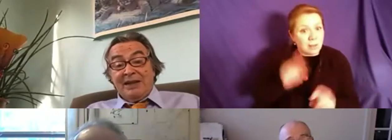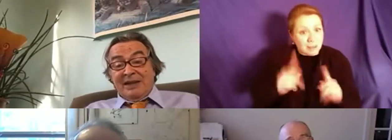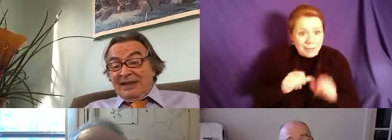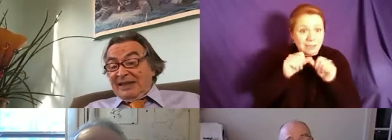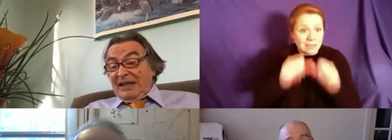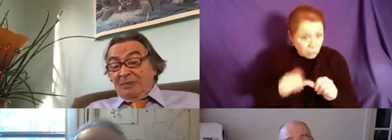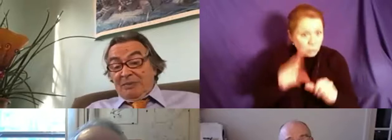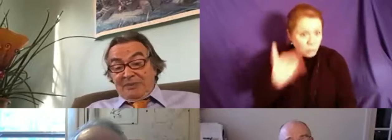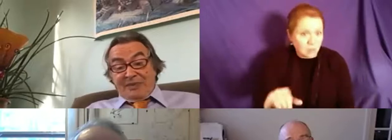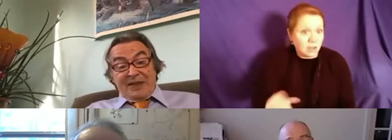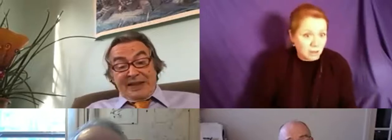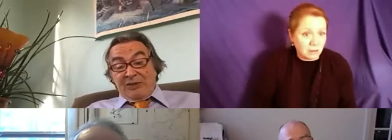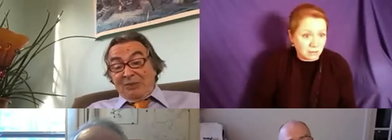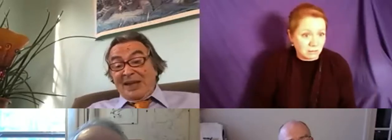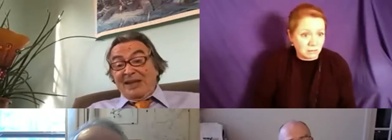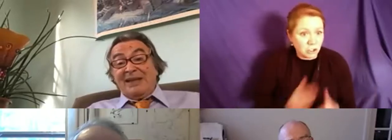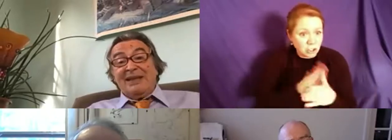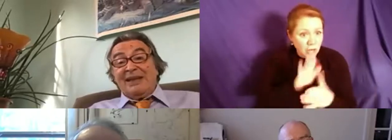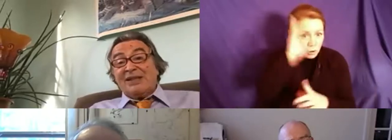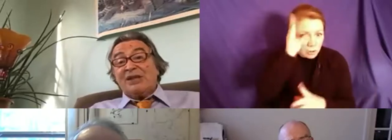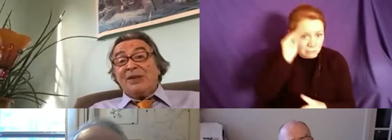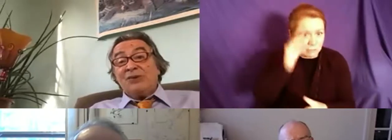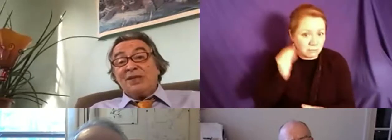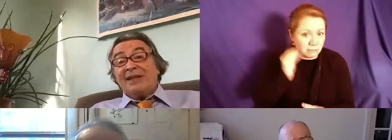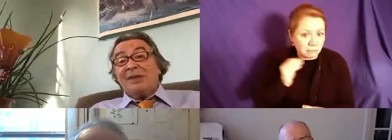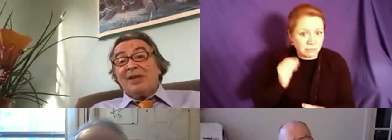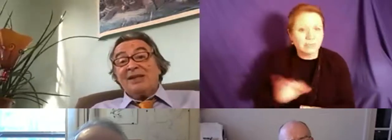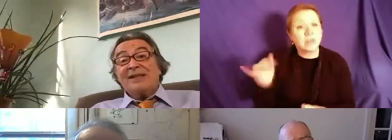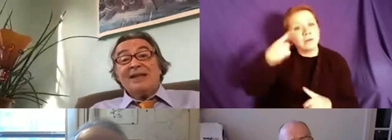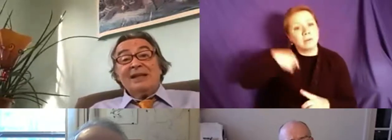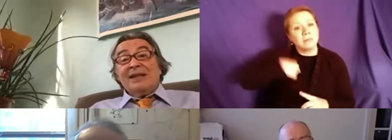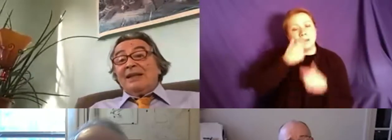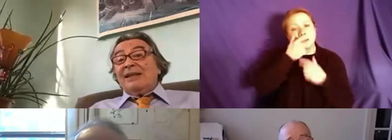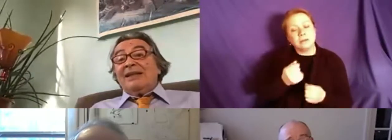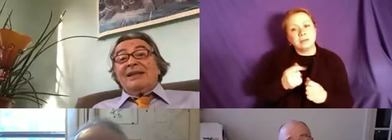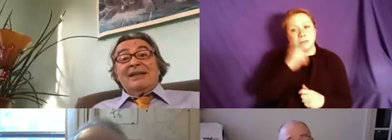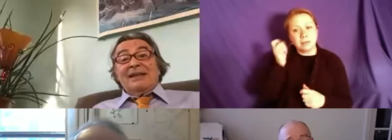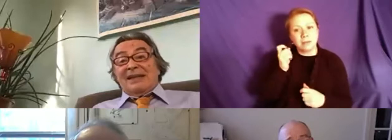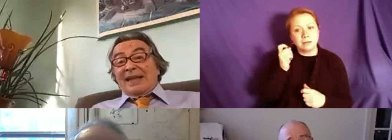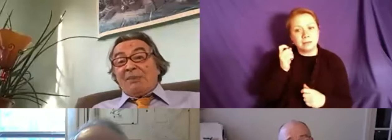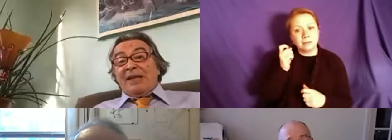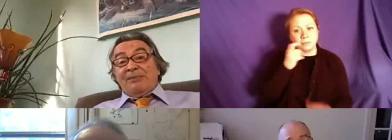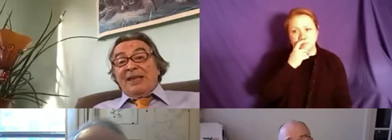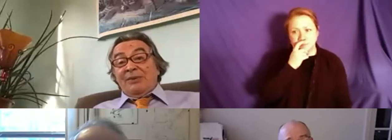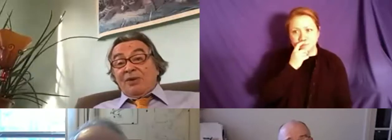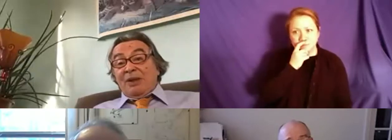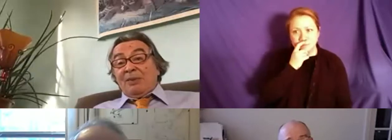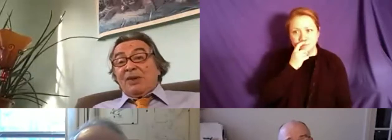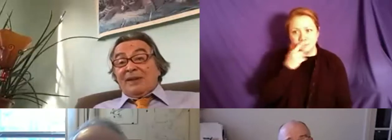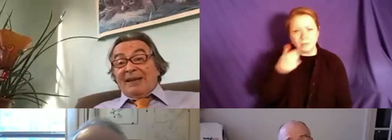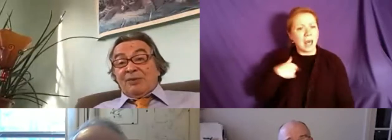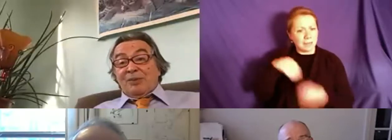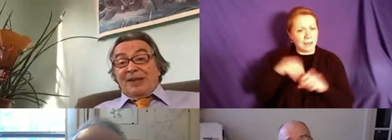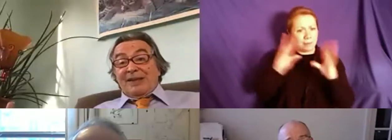that. You know, for me, it's also interesting because like I'll be in a meeting with